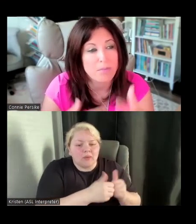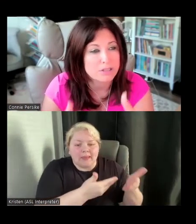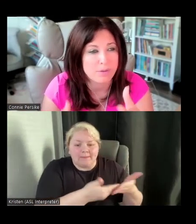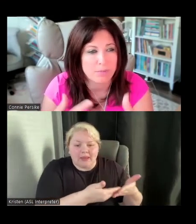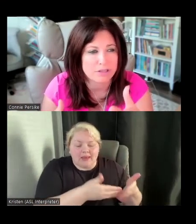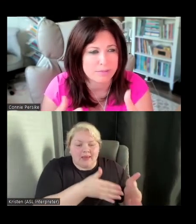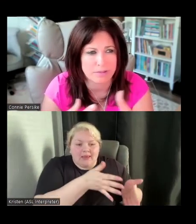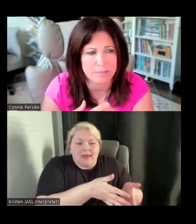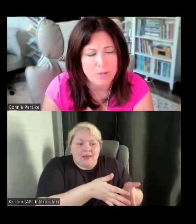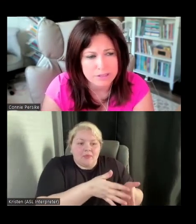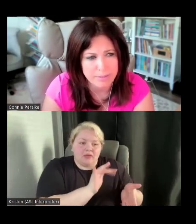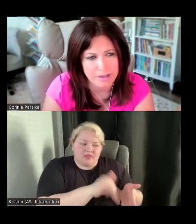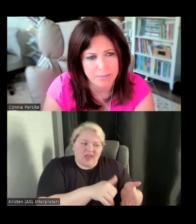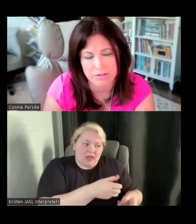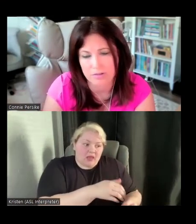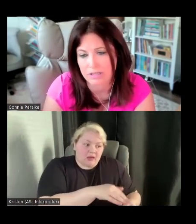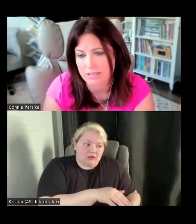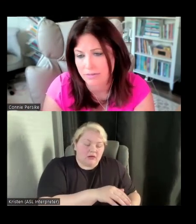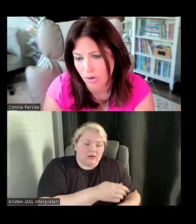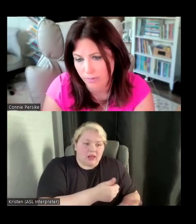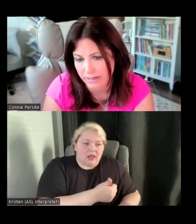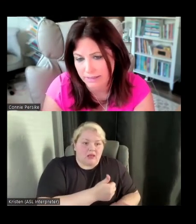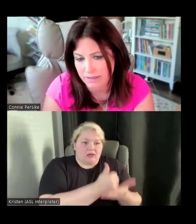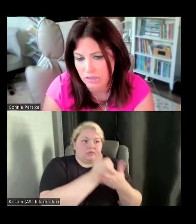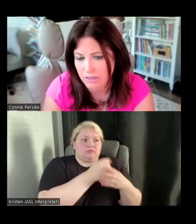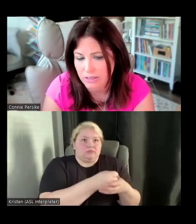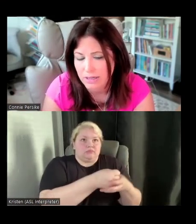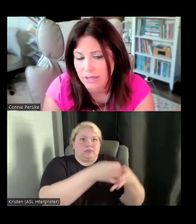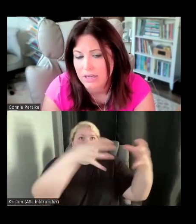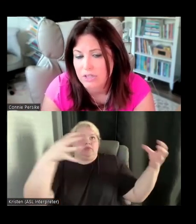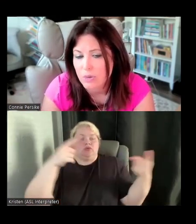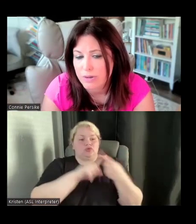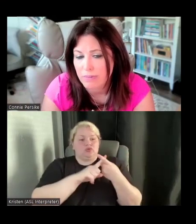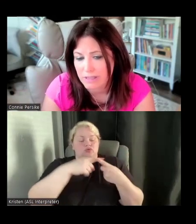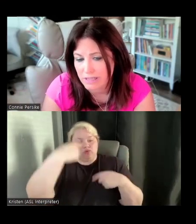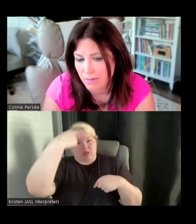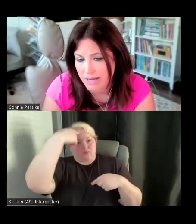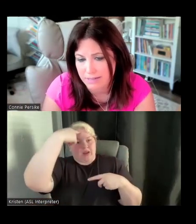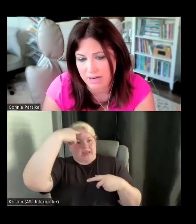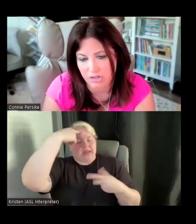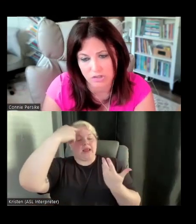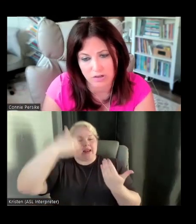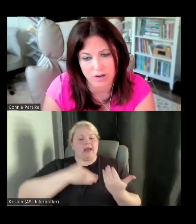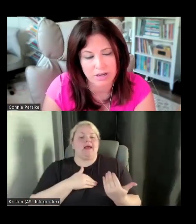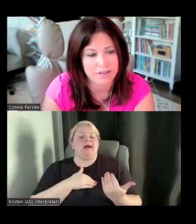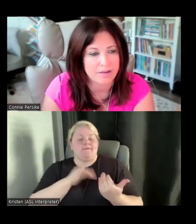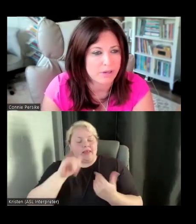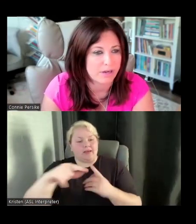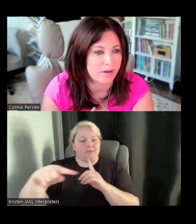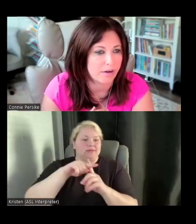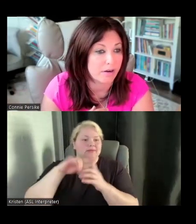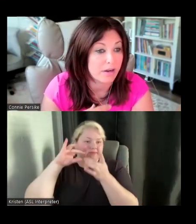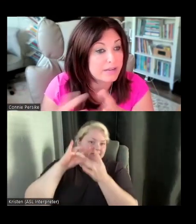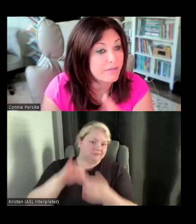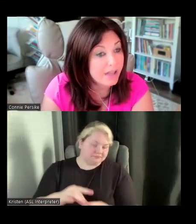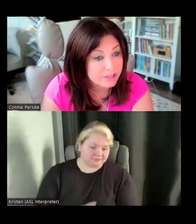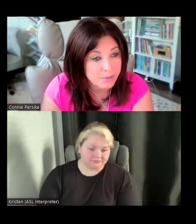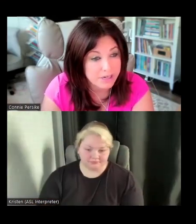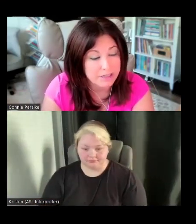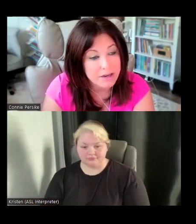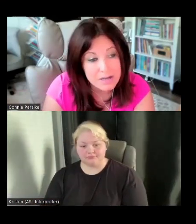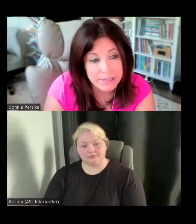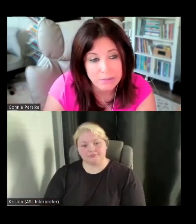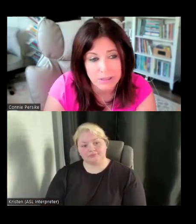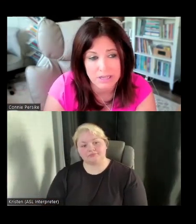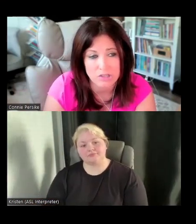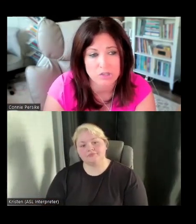over multiple opportunities of co-regulation. So we really want to make sure that we are